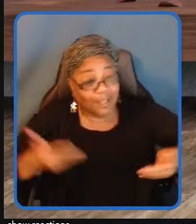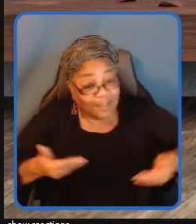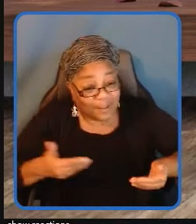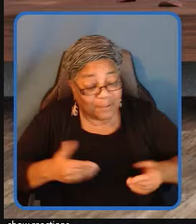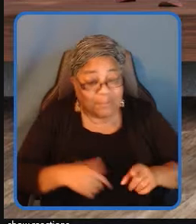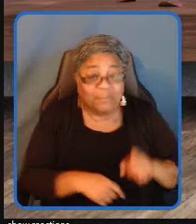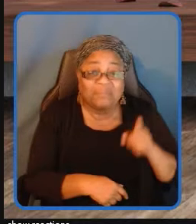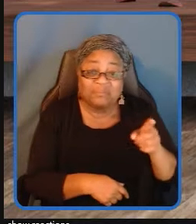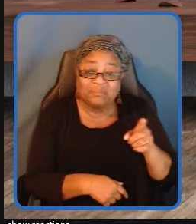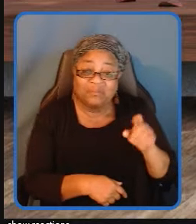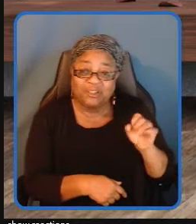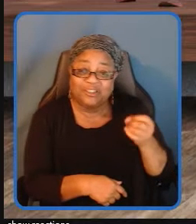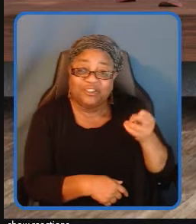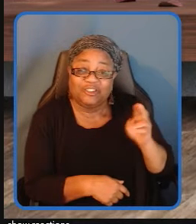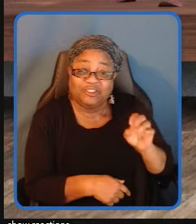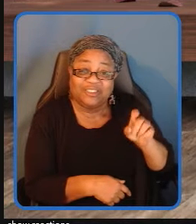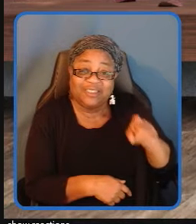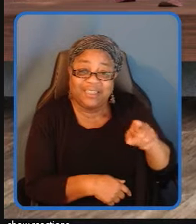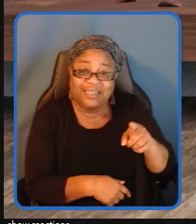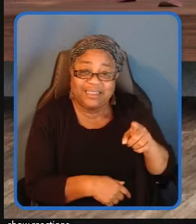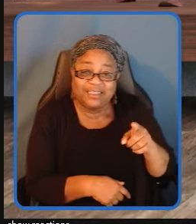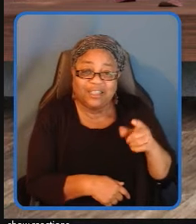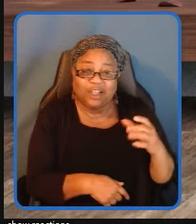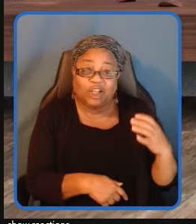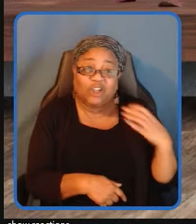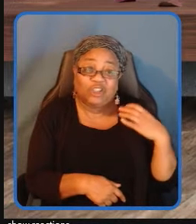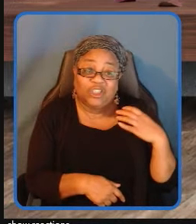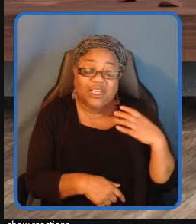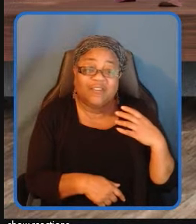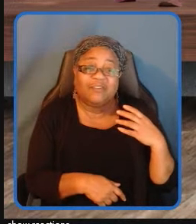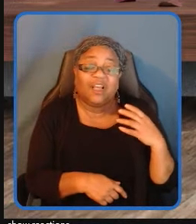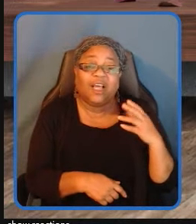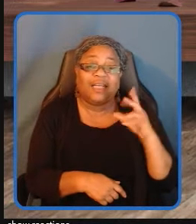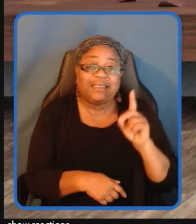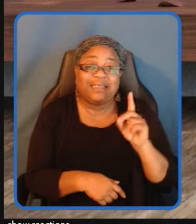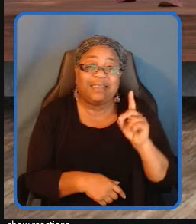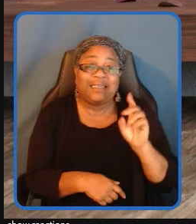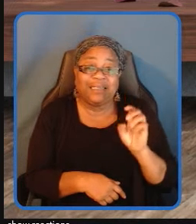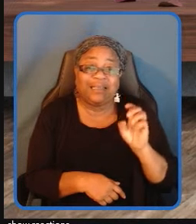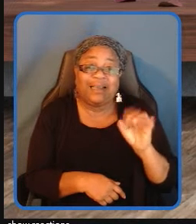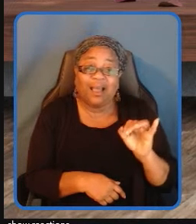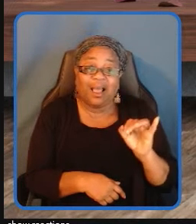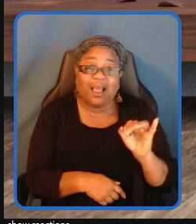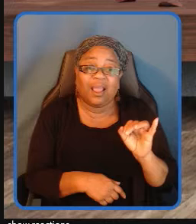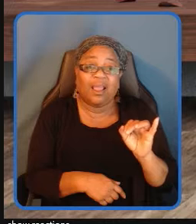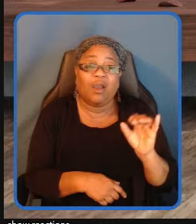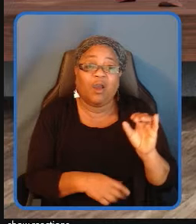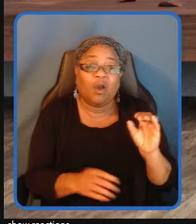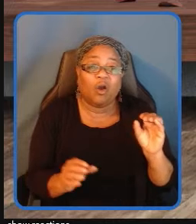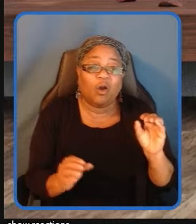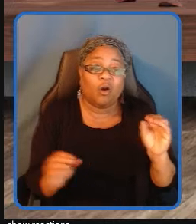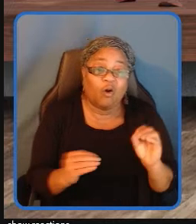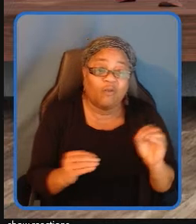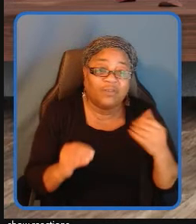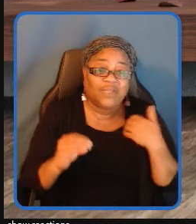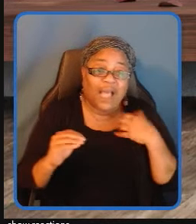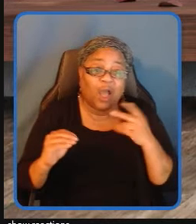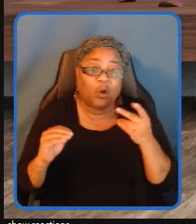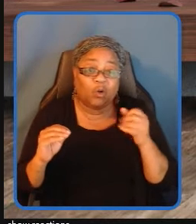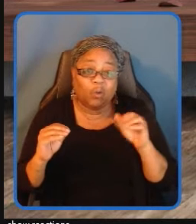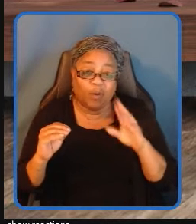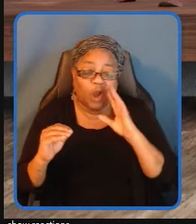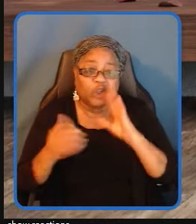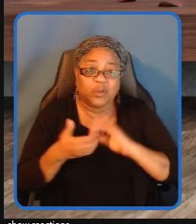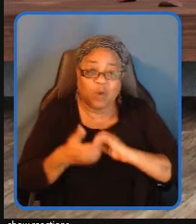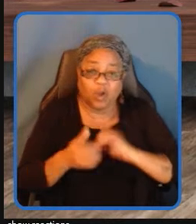She is the Chief Diversity and Inclusion Officer at Uber. She partners with